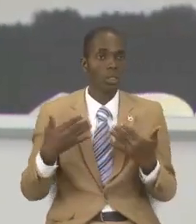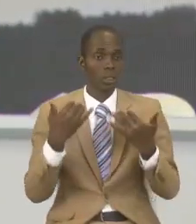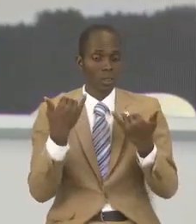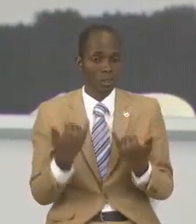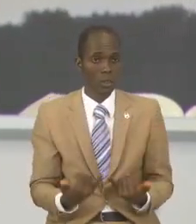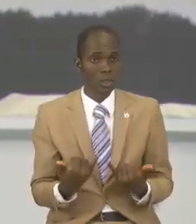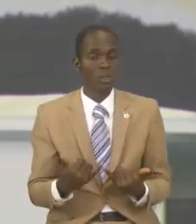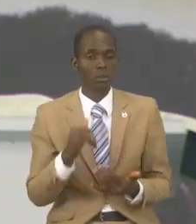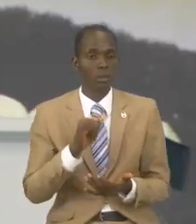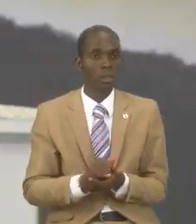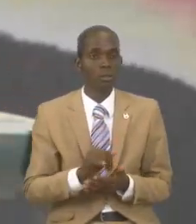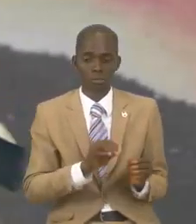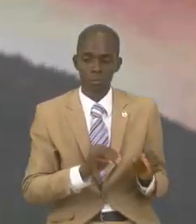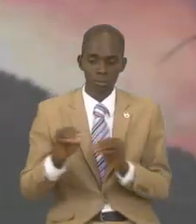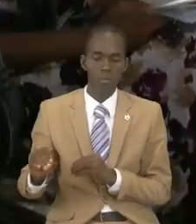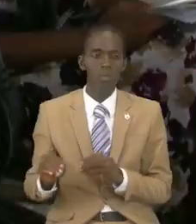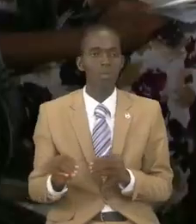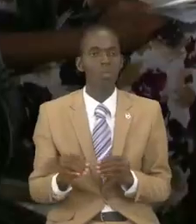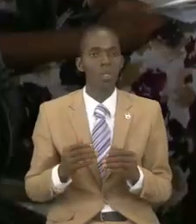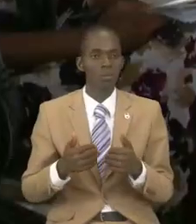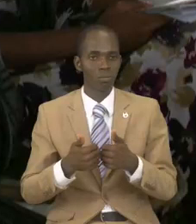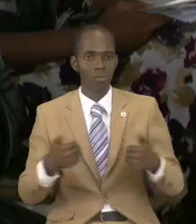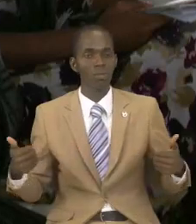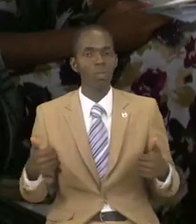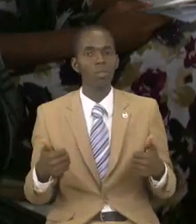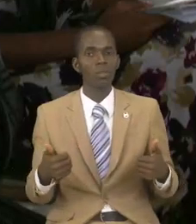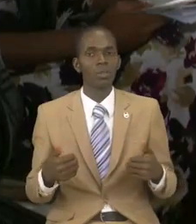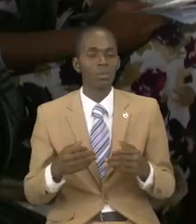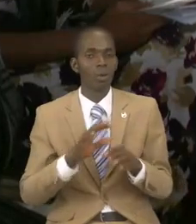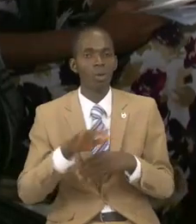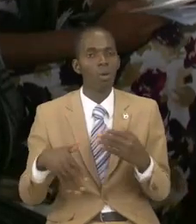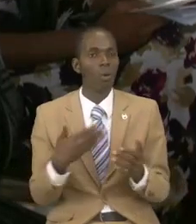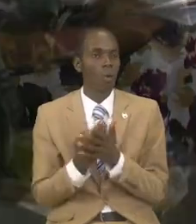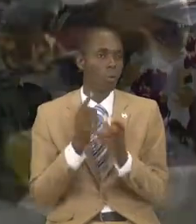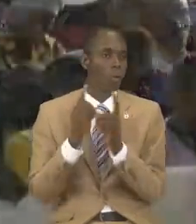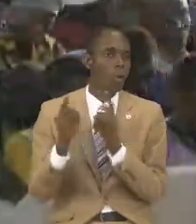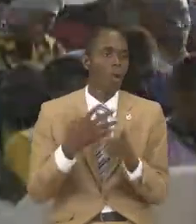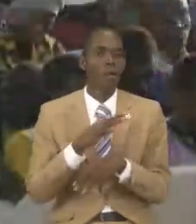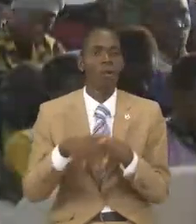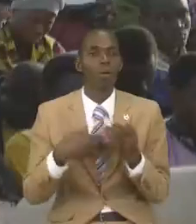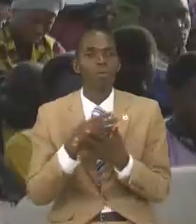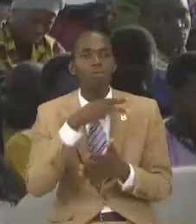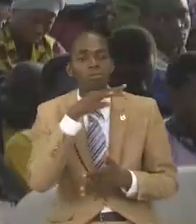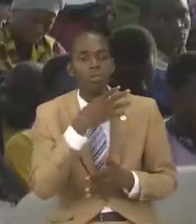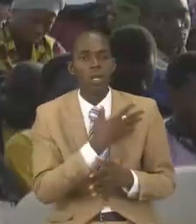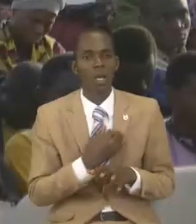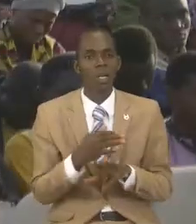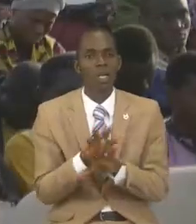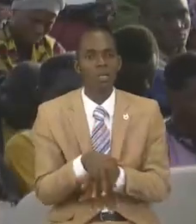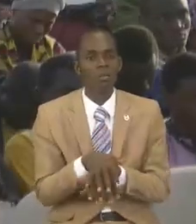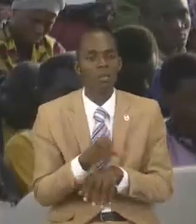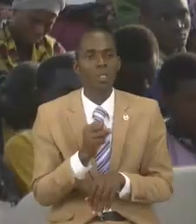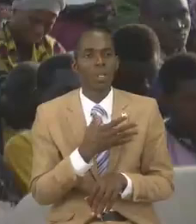laying aside all malice and all guile and hypocrisies and